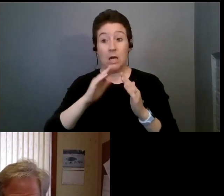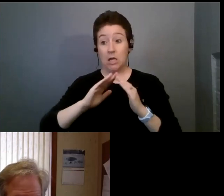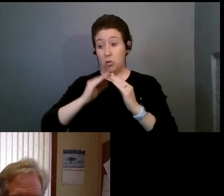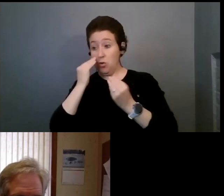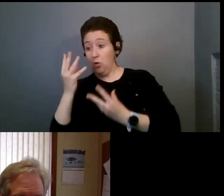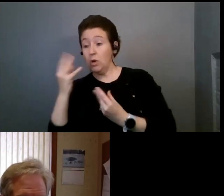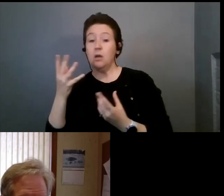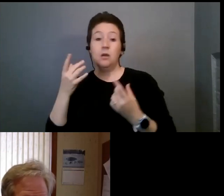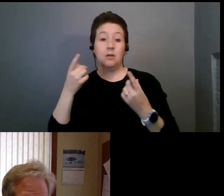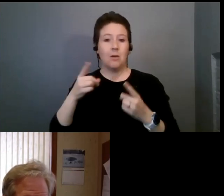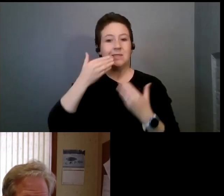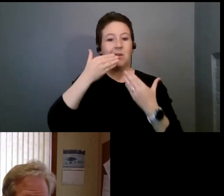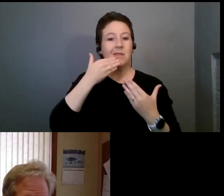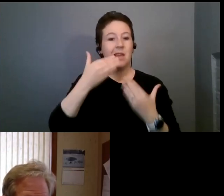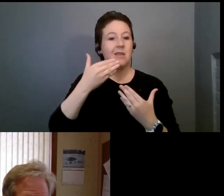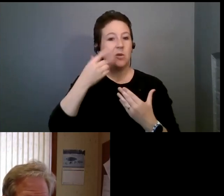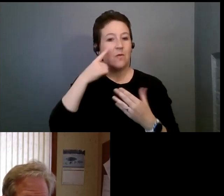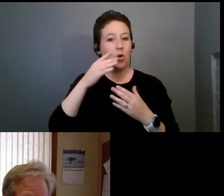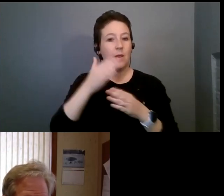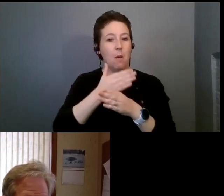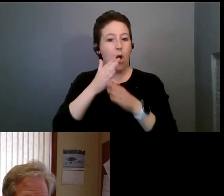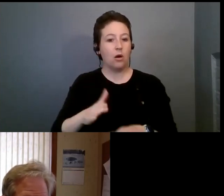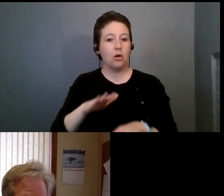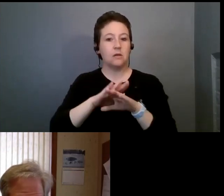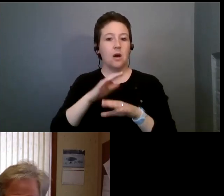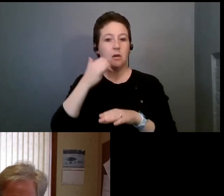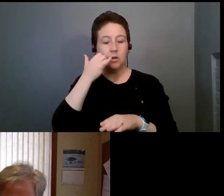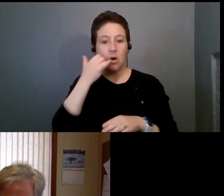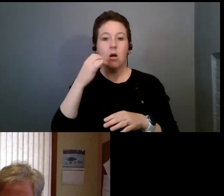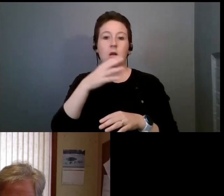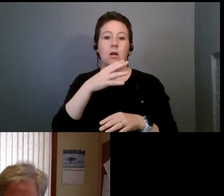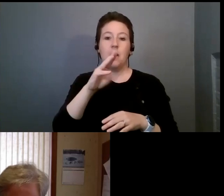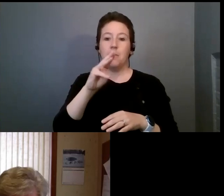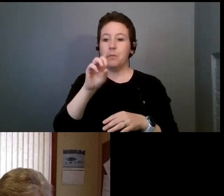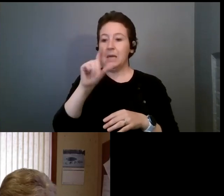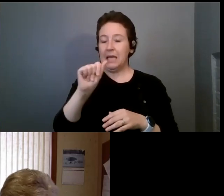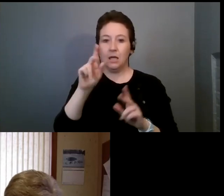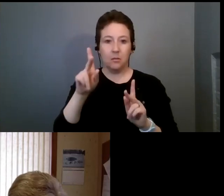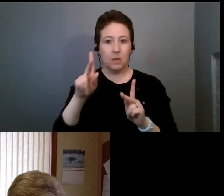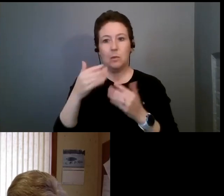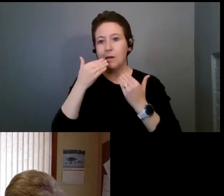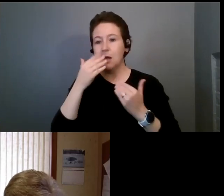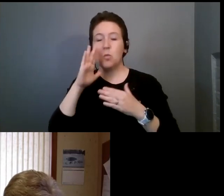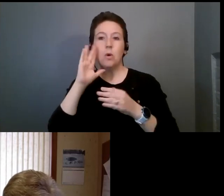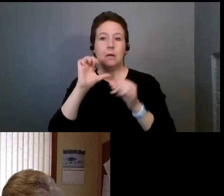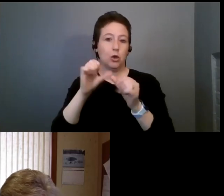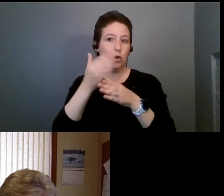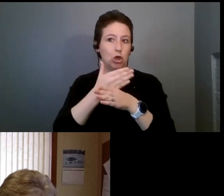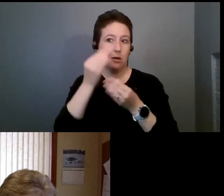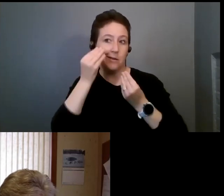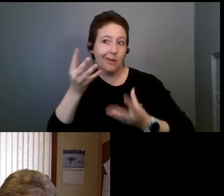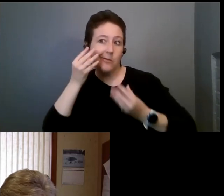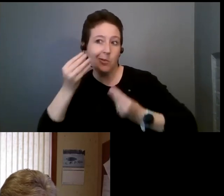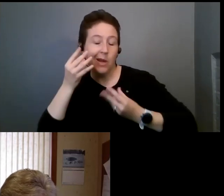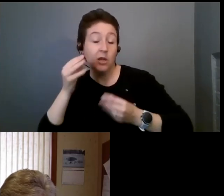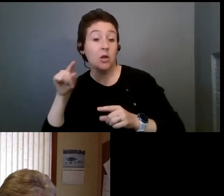out. So thank you to our partners who are on the call, as well as our media partners, for sharing this. We will continue to share more information with you and be on the